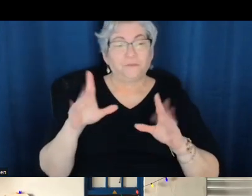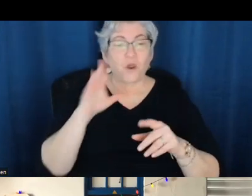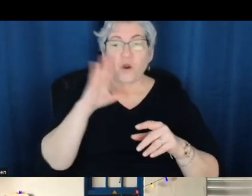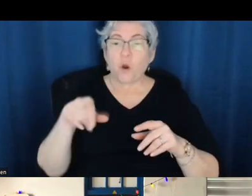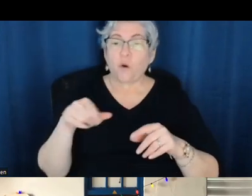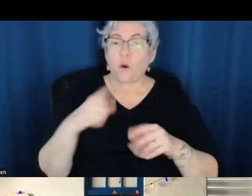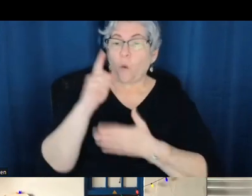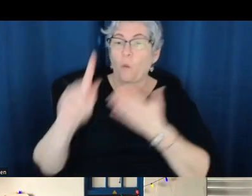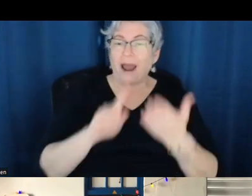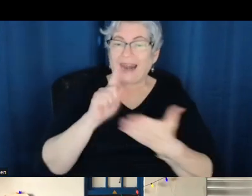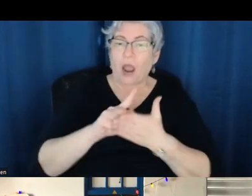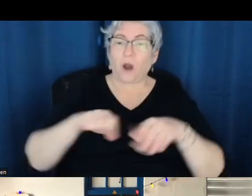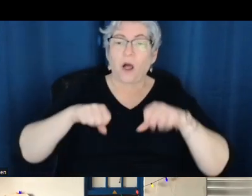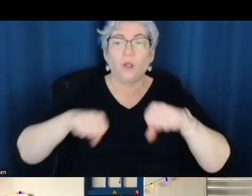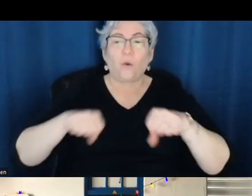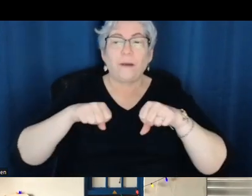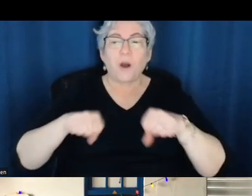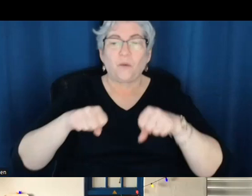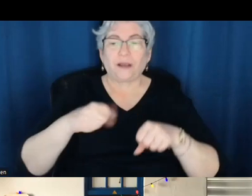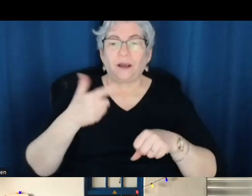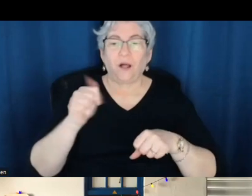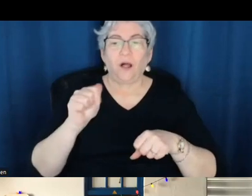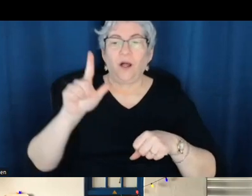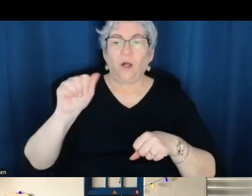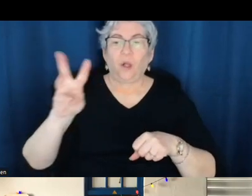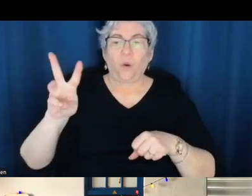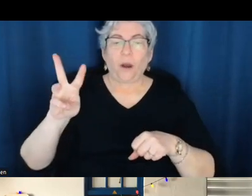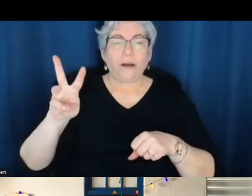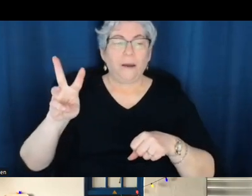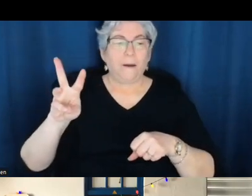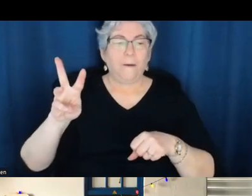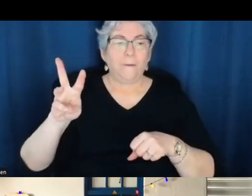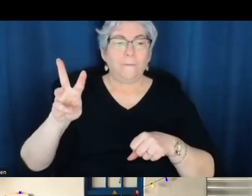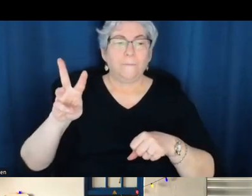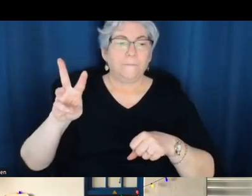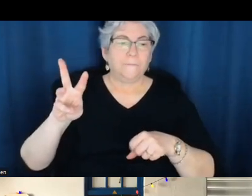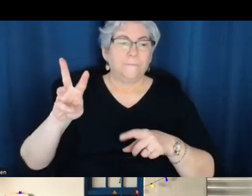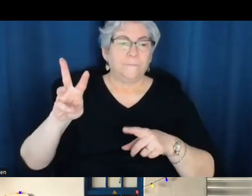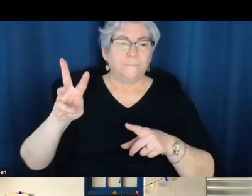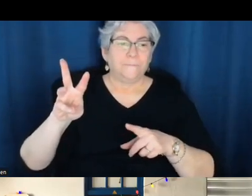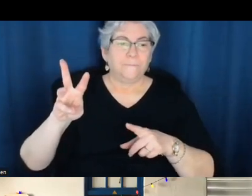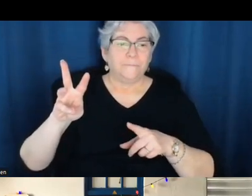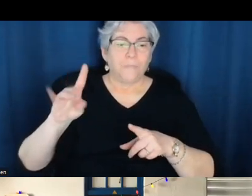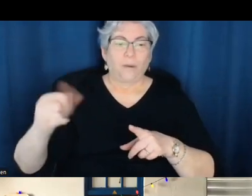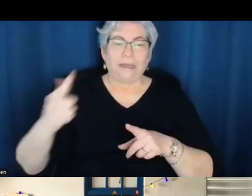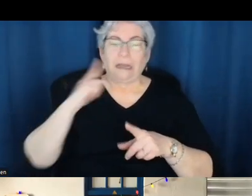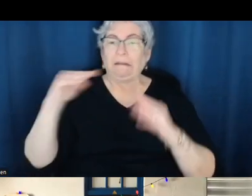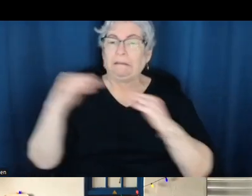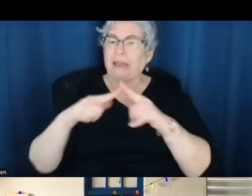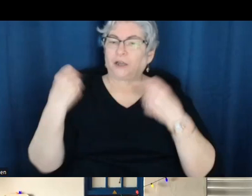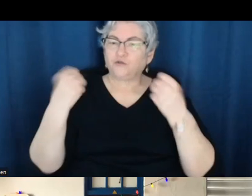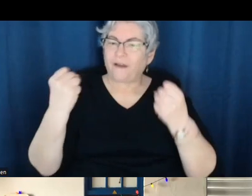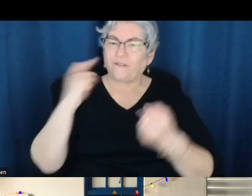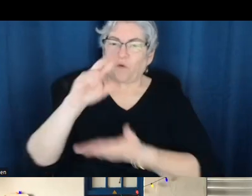Did you know that 1 hour of lawn mowing generates the same pollution as driving 300 miles in a car? Lawns are the